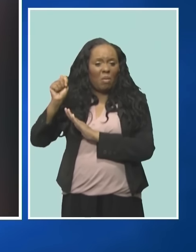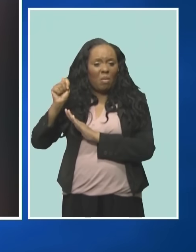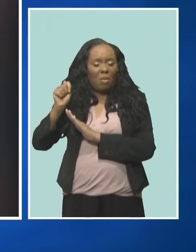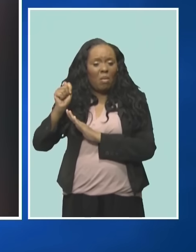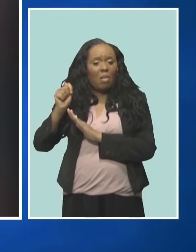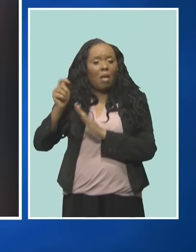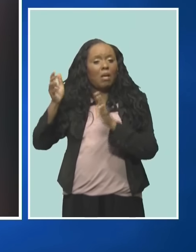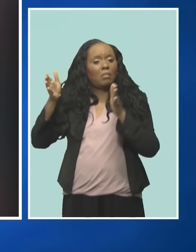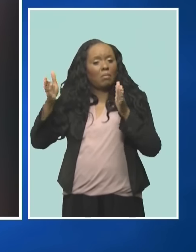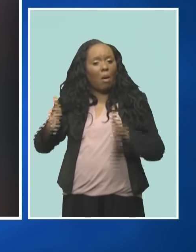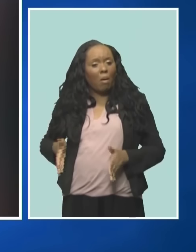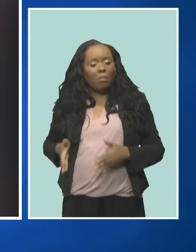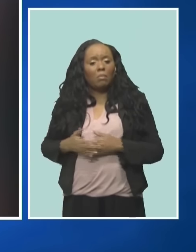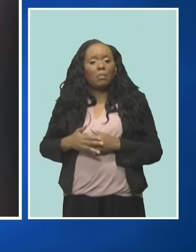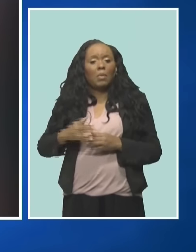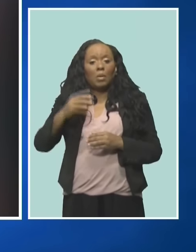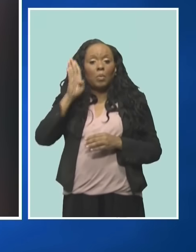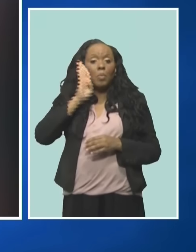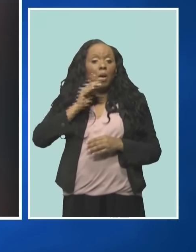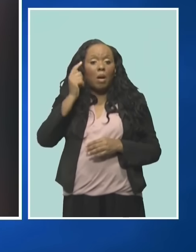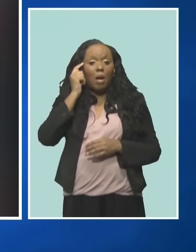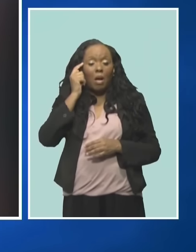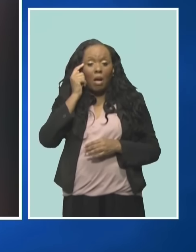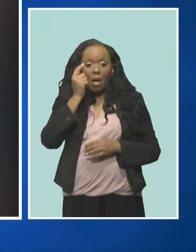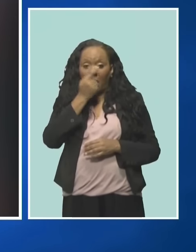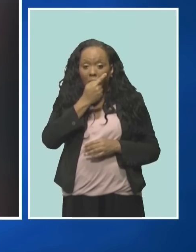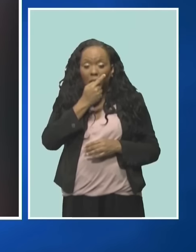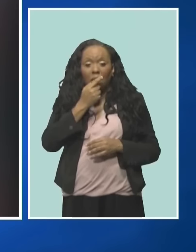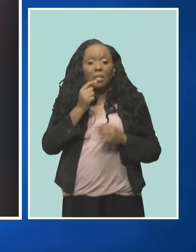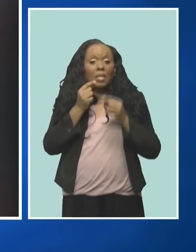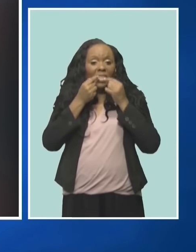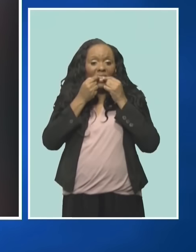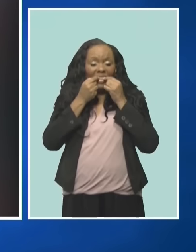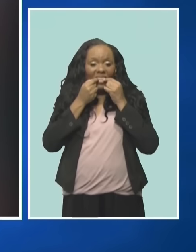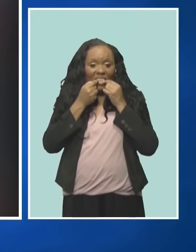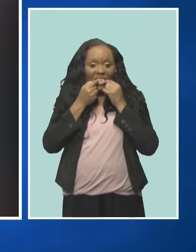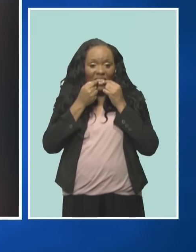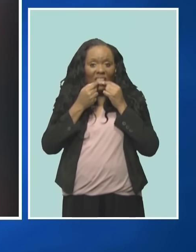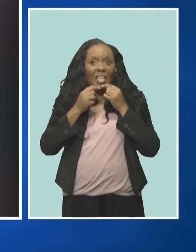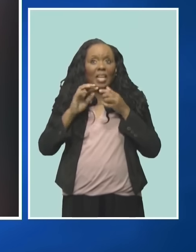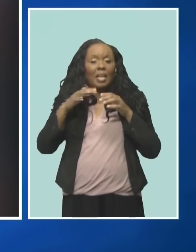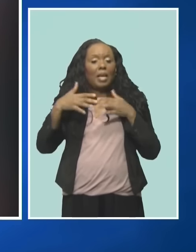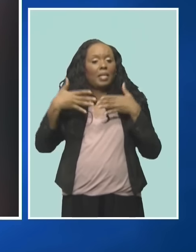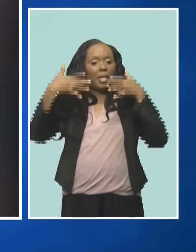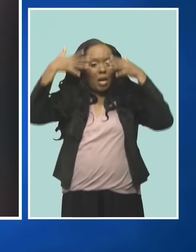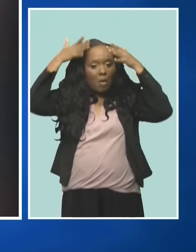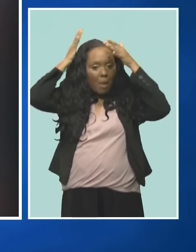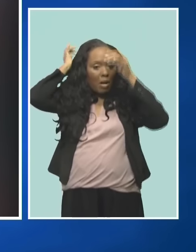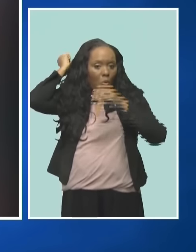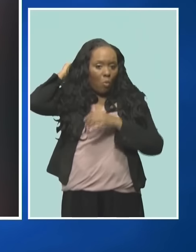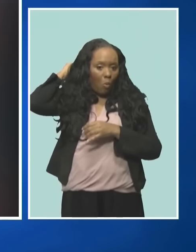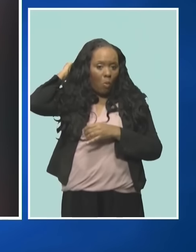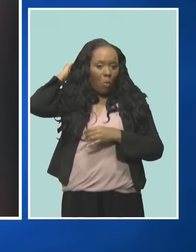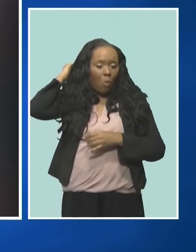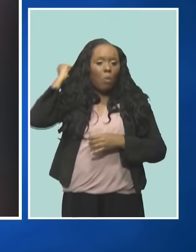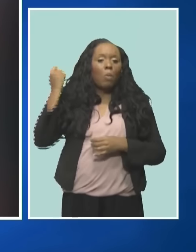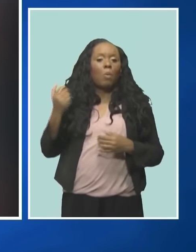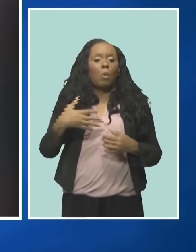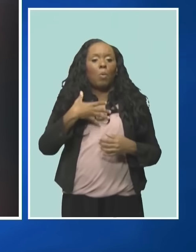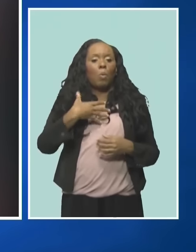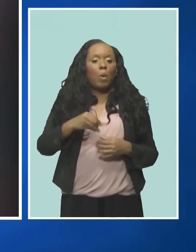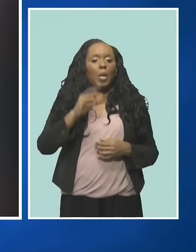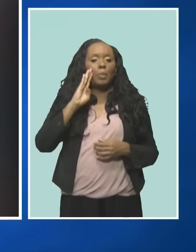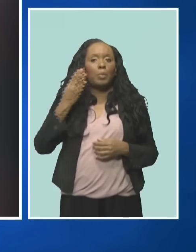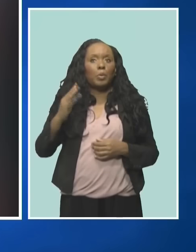her upper front teeth, and is wearing her hair in a ponytail style. Now, at the time, she was wearing a white, blue, and red